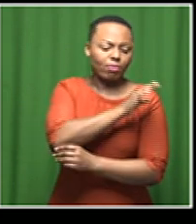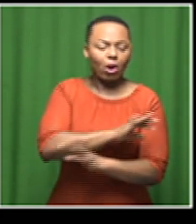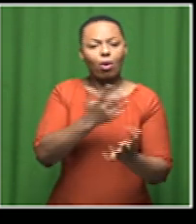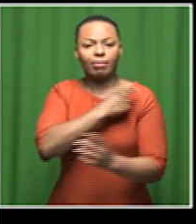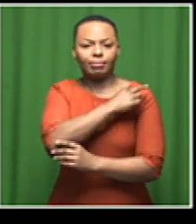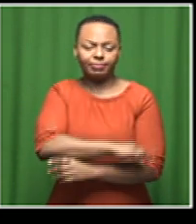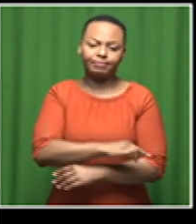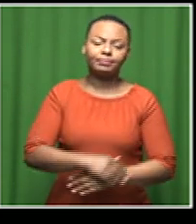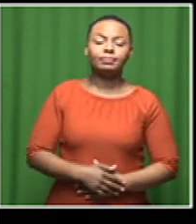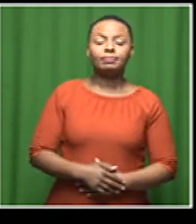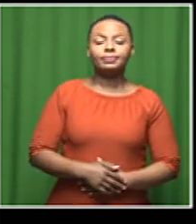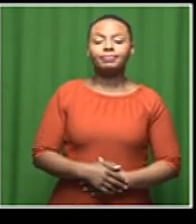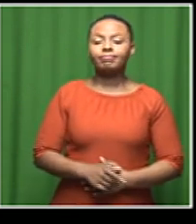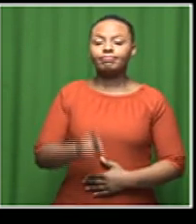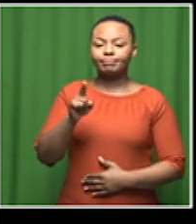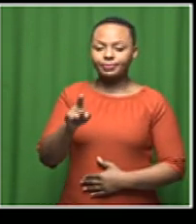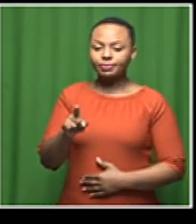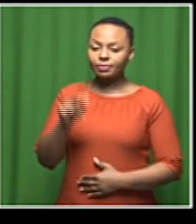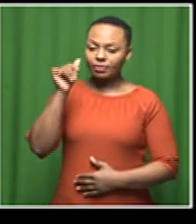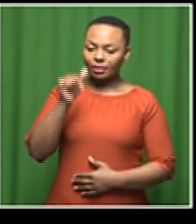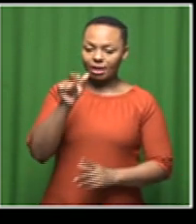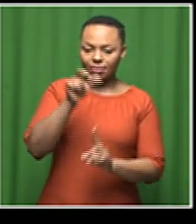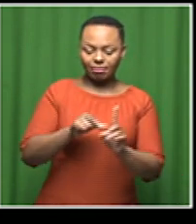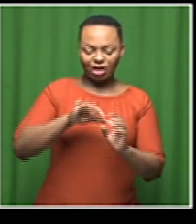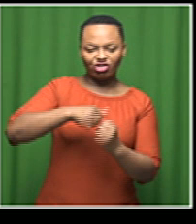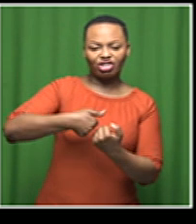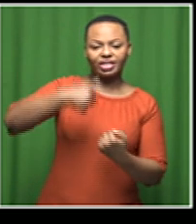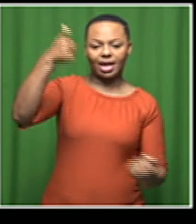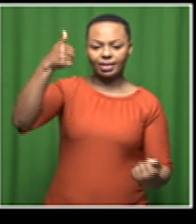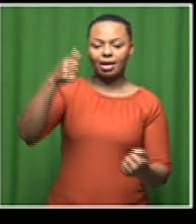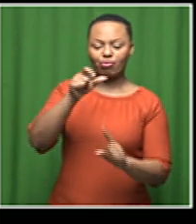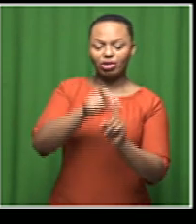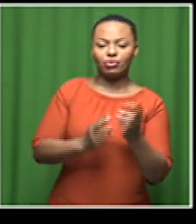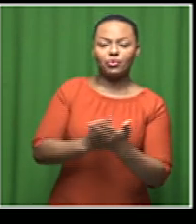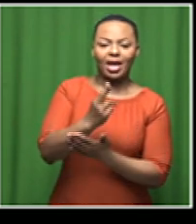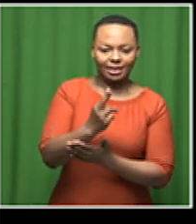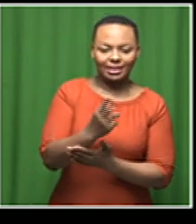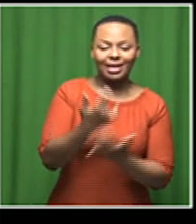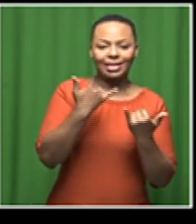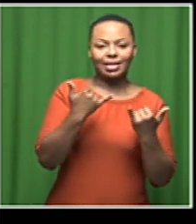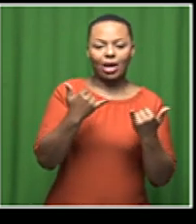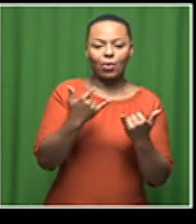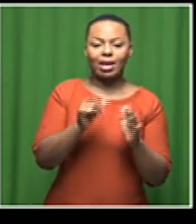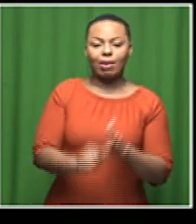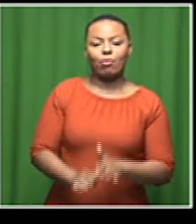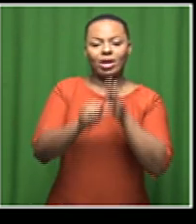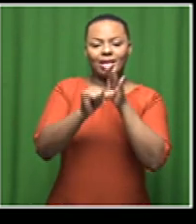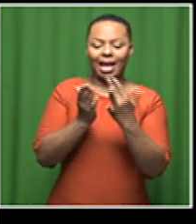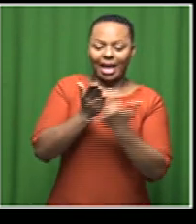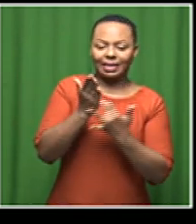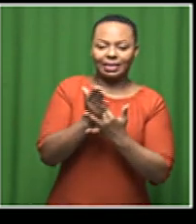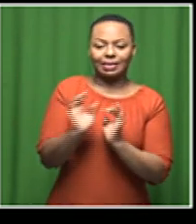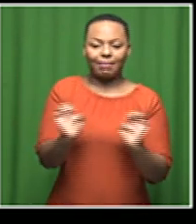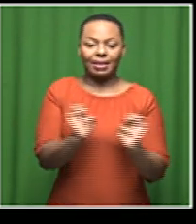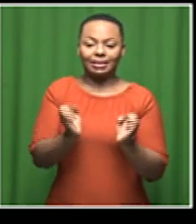Mostly important, as each patient's rights charter is saying, it's important for patients to access emergency services,